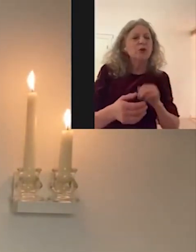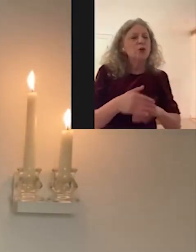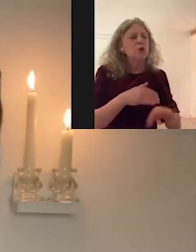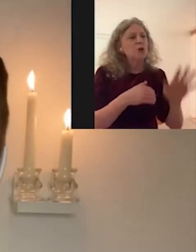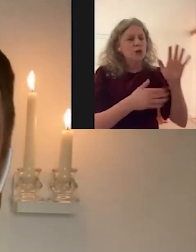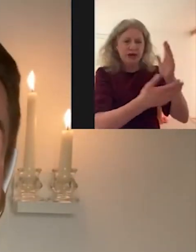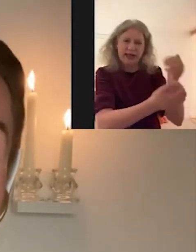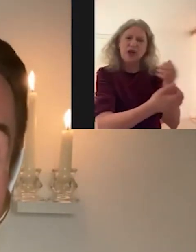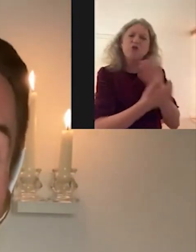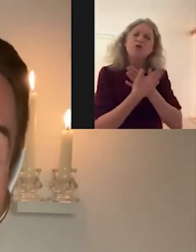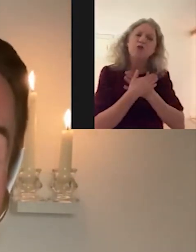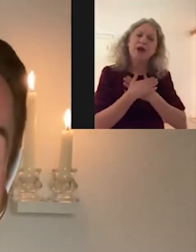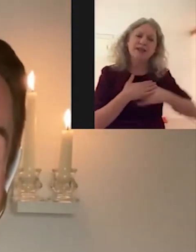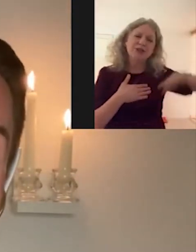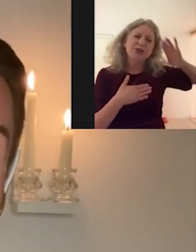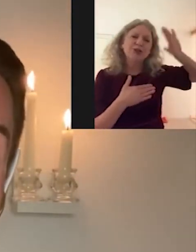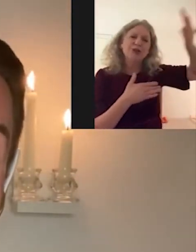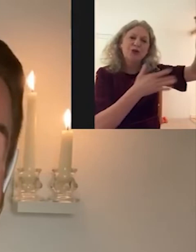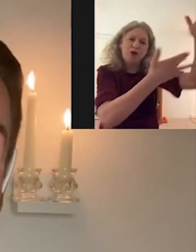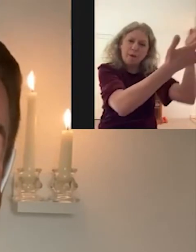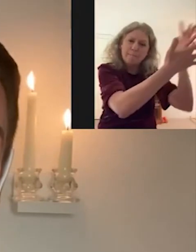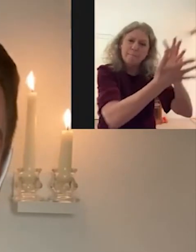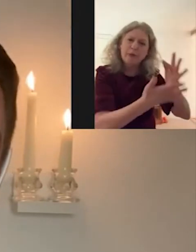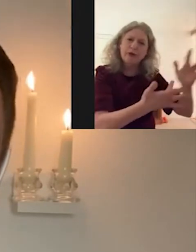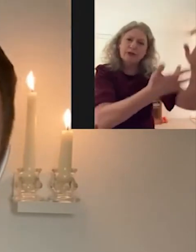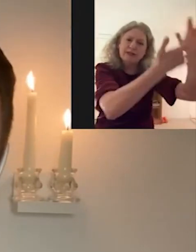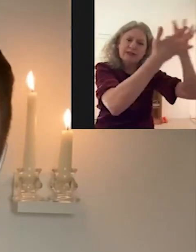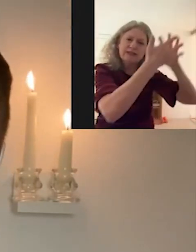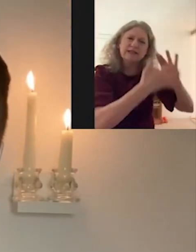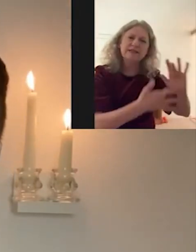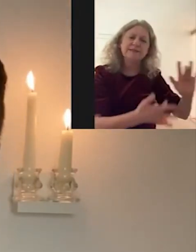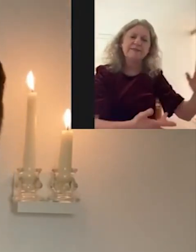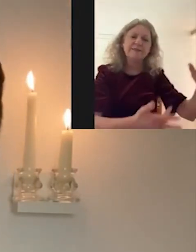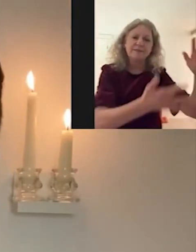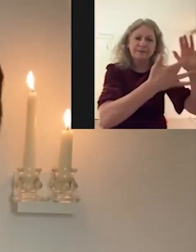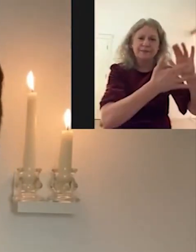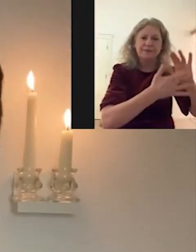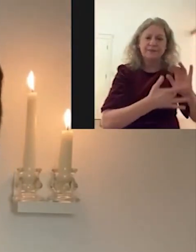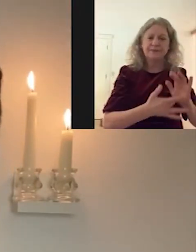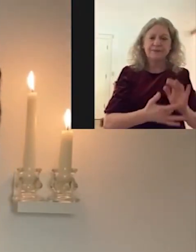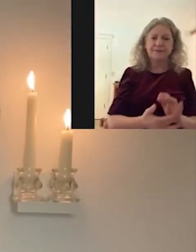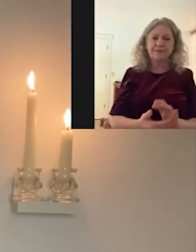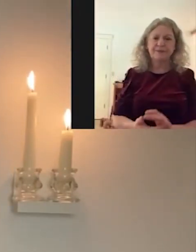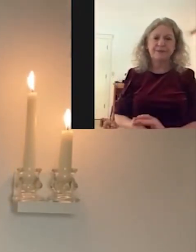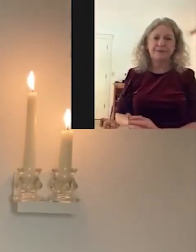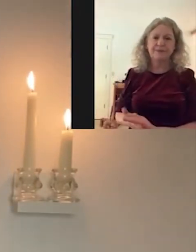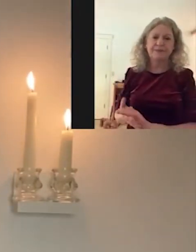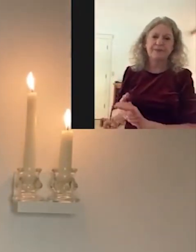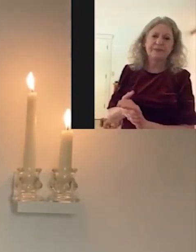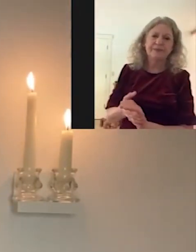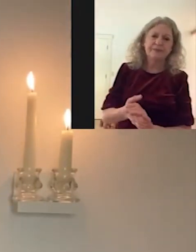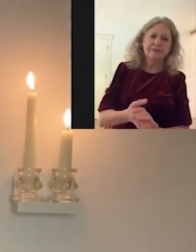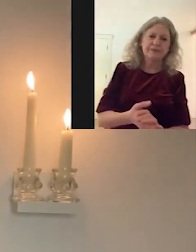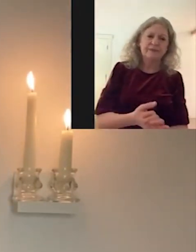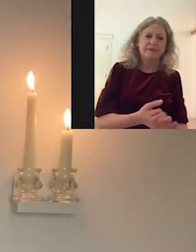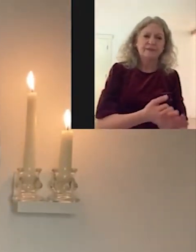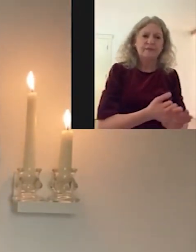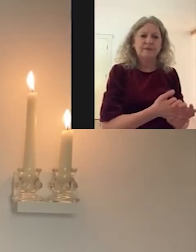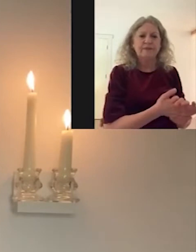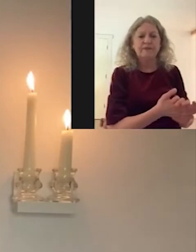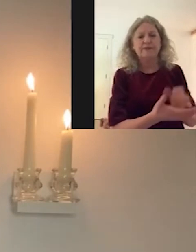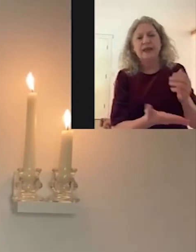mercy. God of mercy, hold us in love. Help